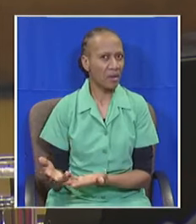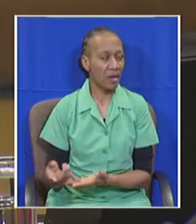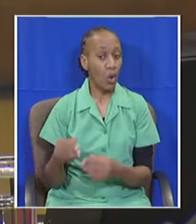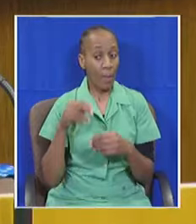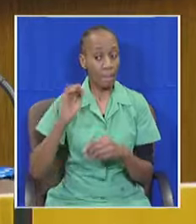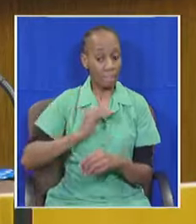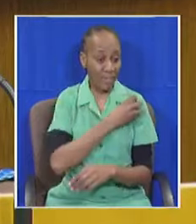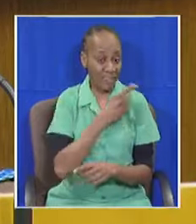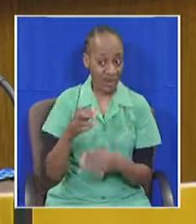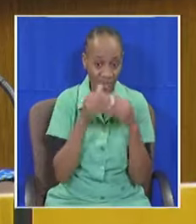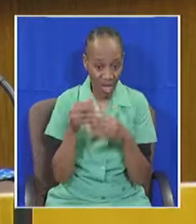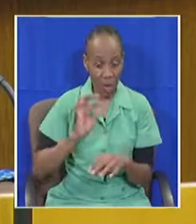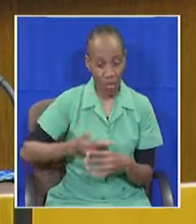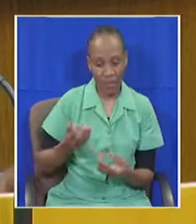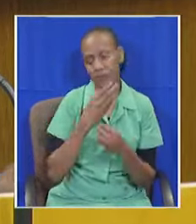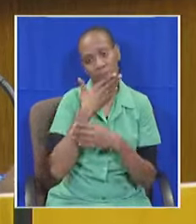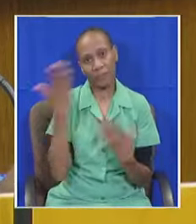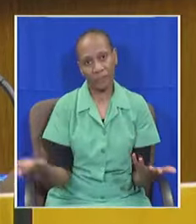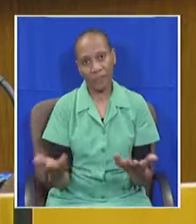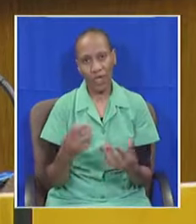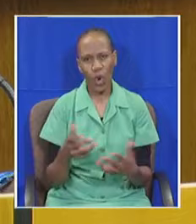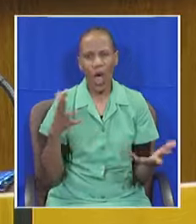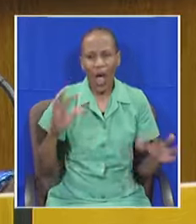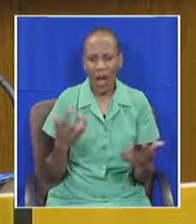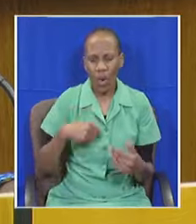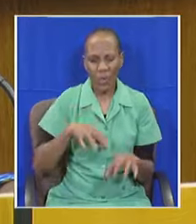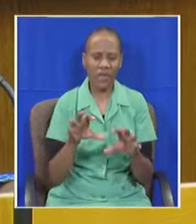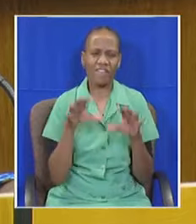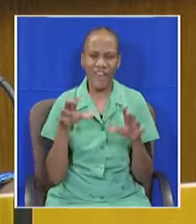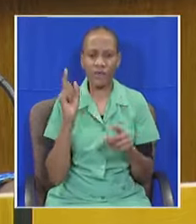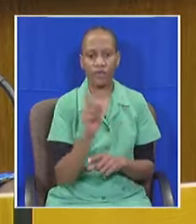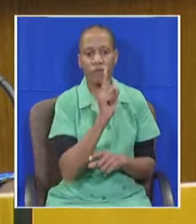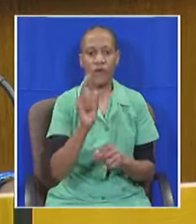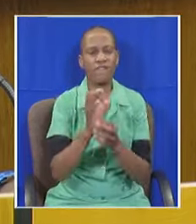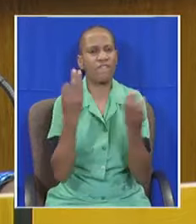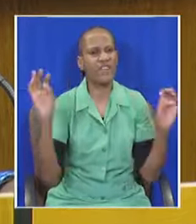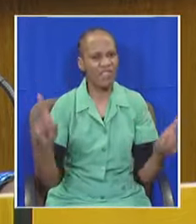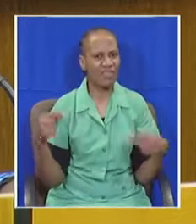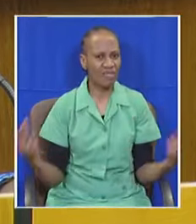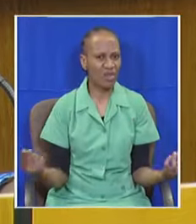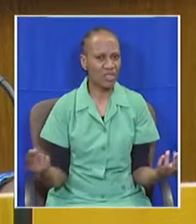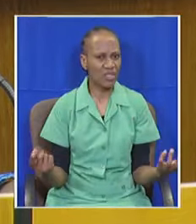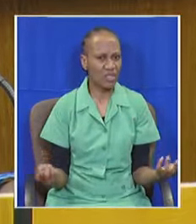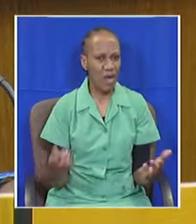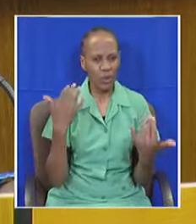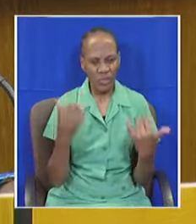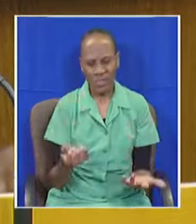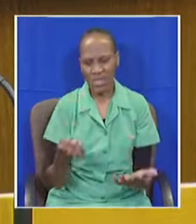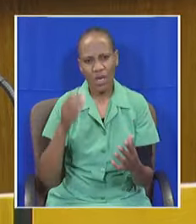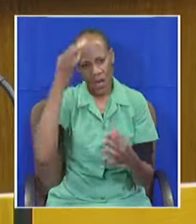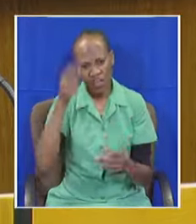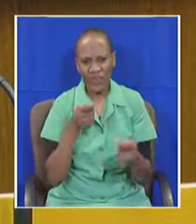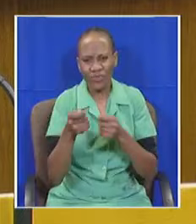women. There is no true freedom when we are scared to walk freely in our own country. There is no true freedom in a junk status or